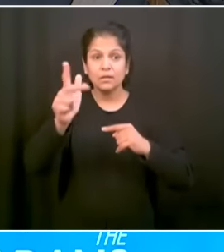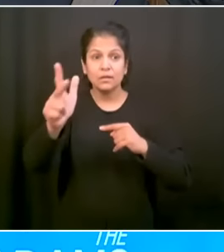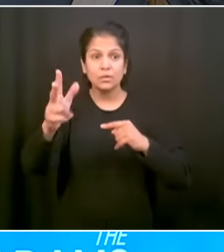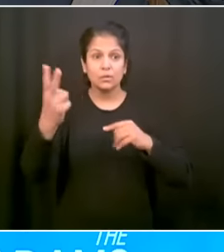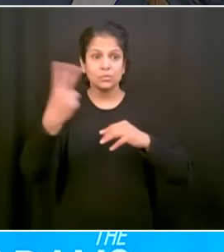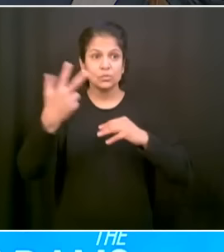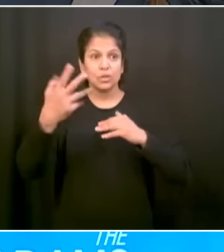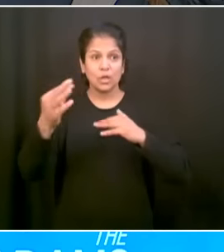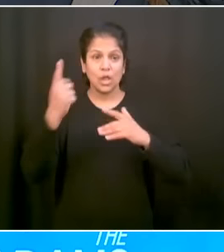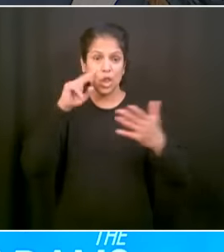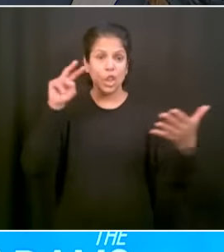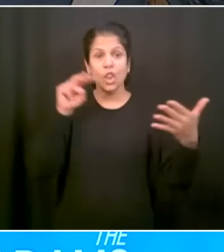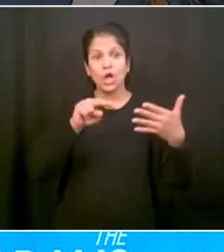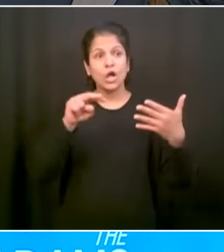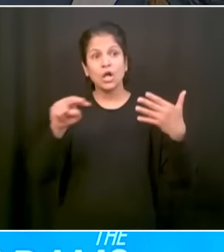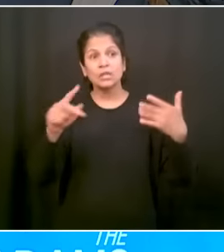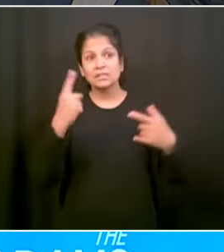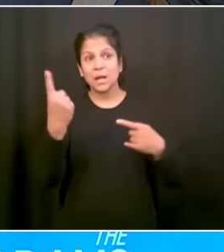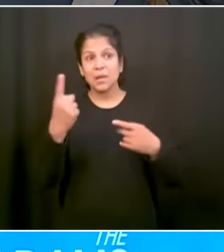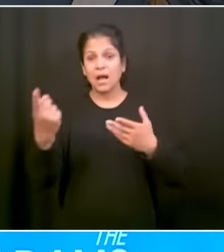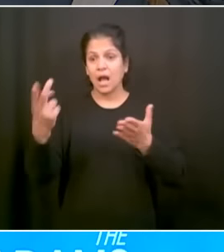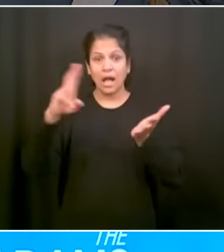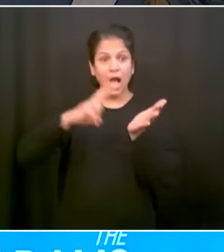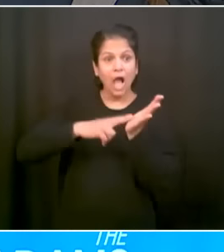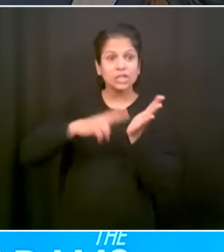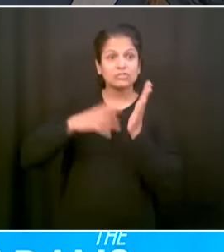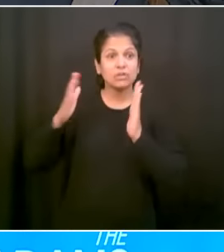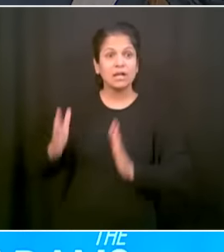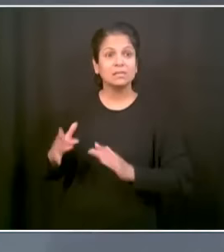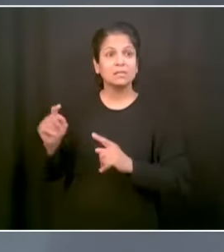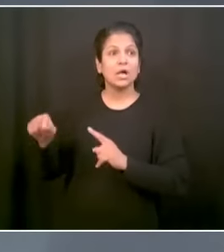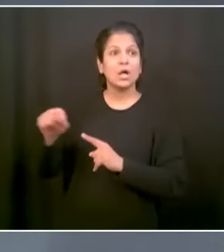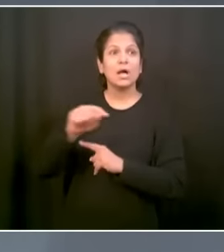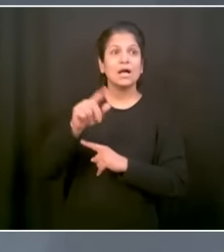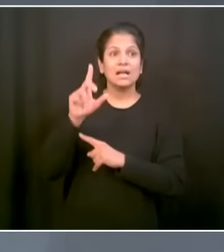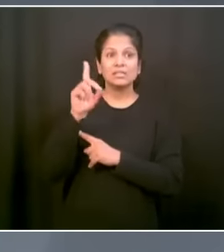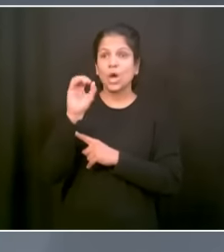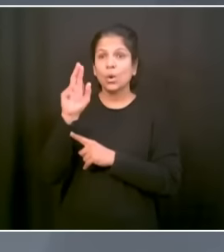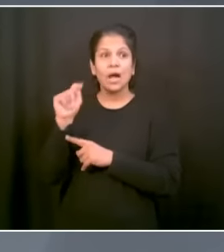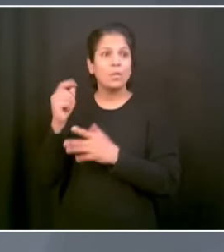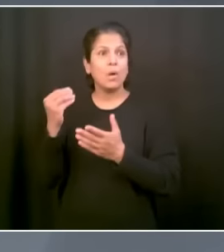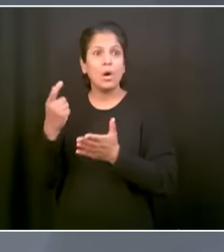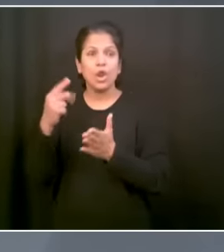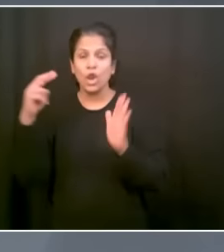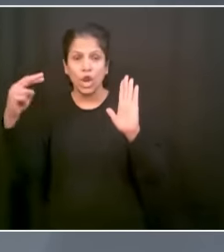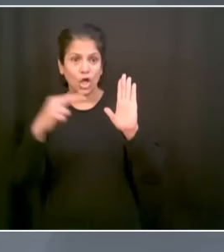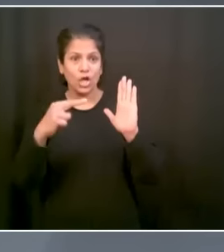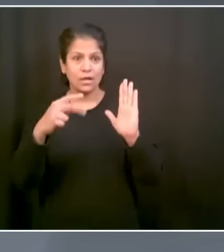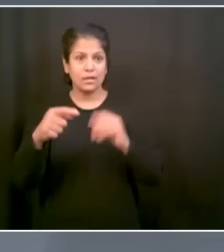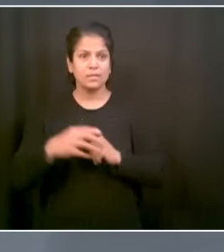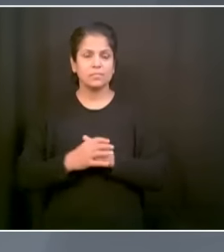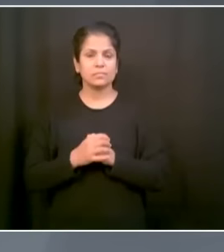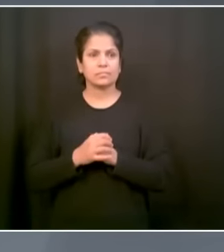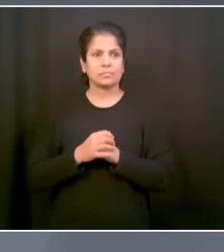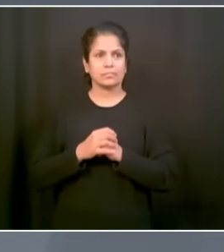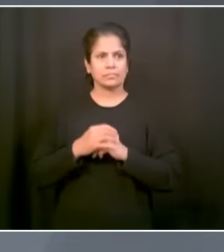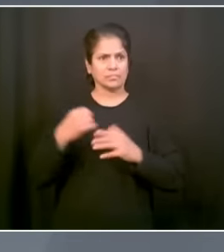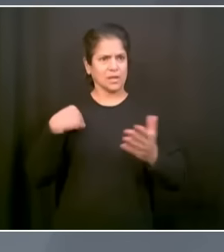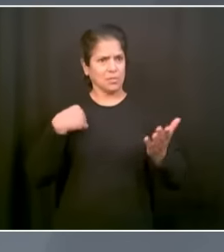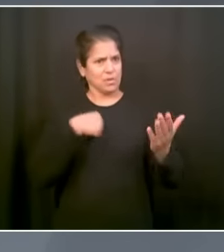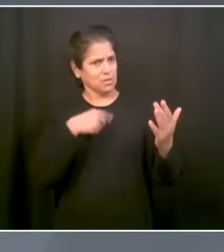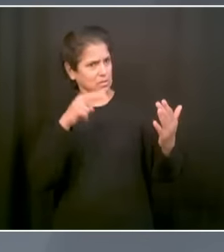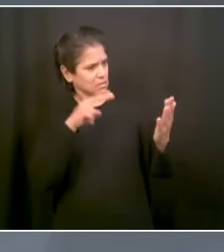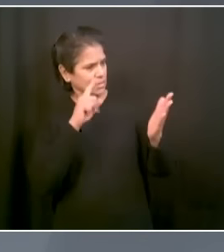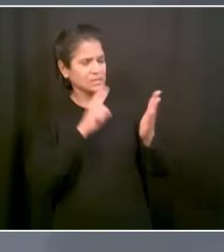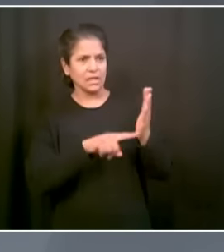DOE? Are we looking at what are we looking at here? We are looking at every single dollar that the city spends. And we are looking at it because we